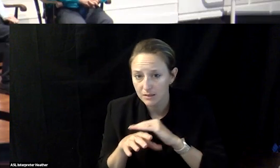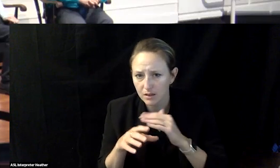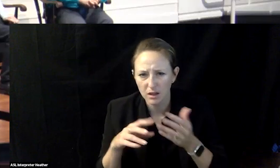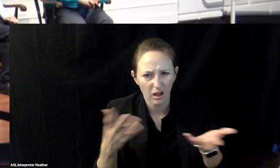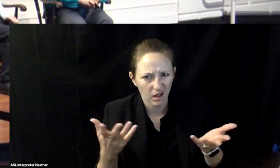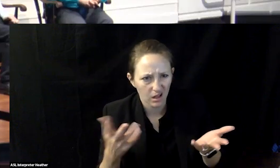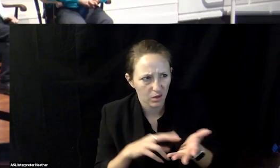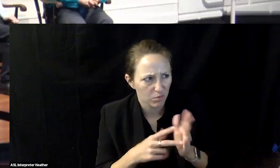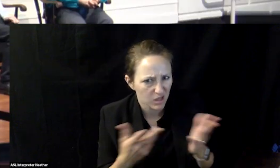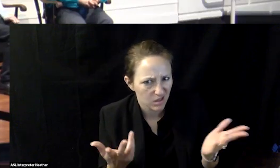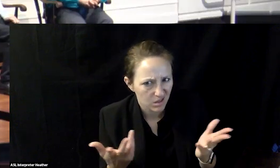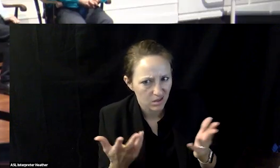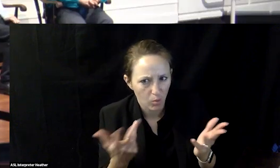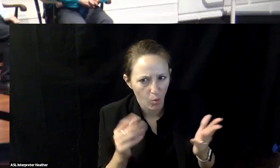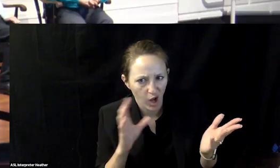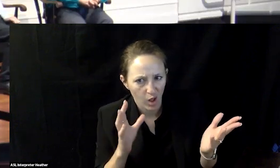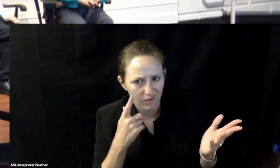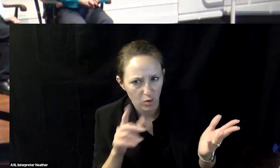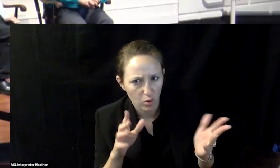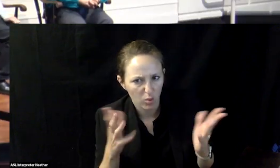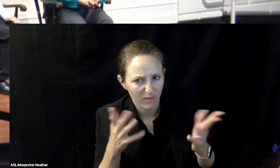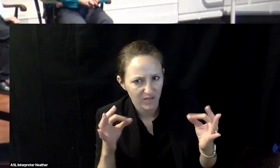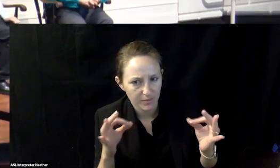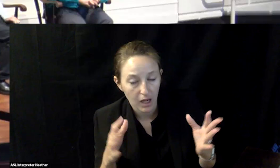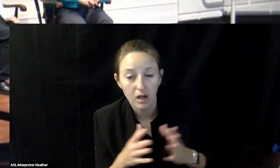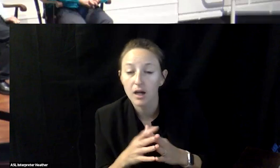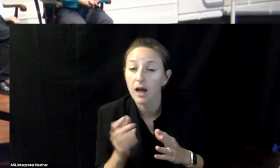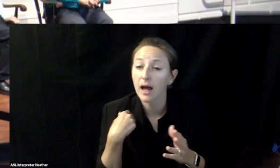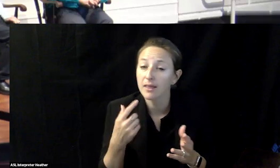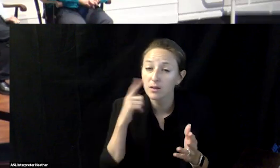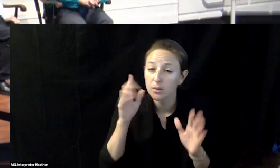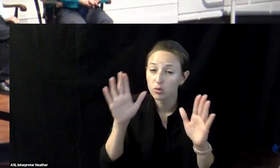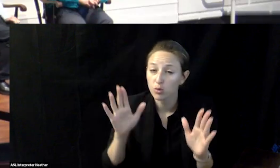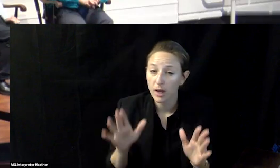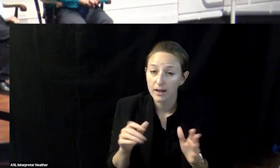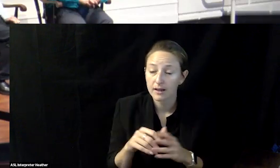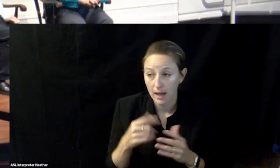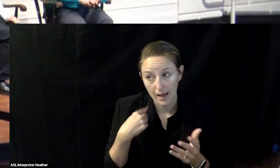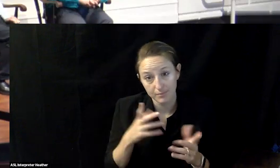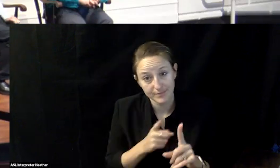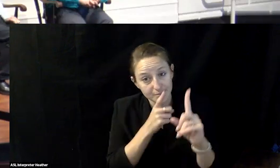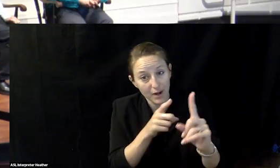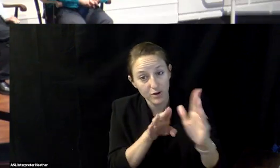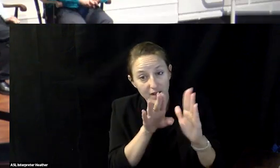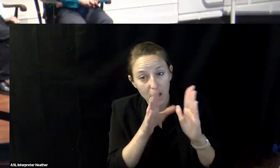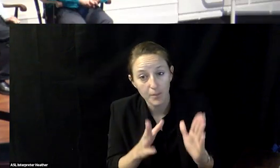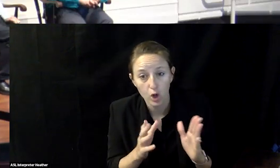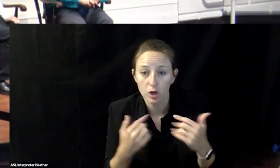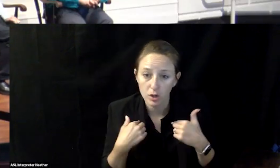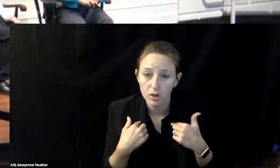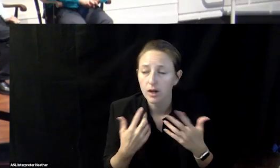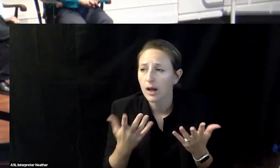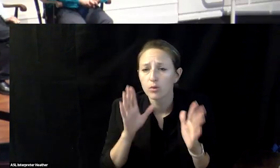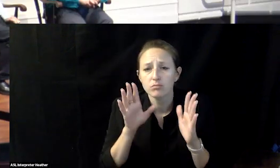for? So what I would personally find really useful as a, you know, entry-level aspiring developer is, you know, opportunities for